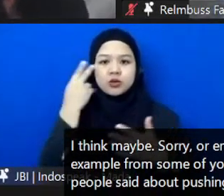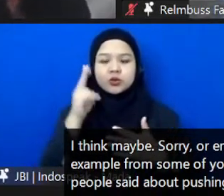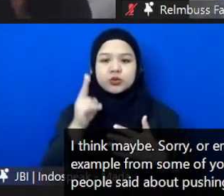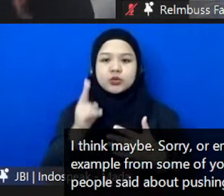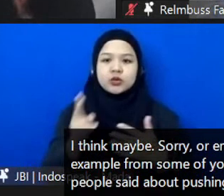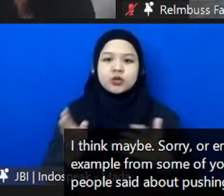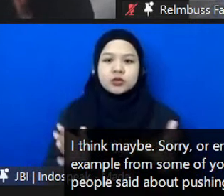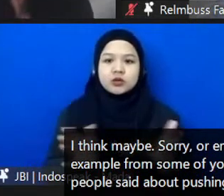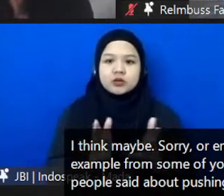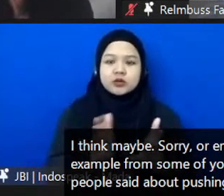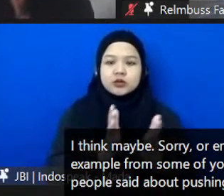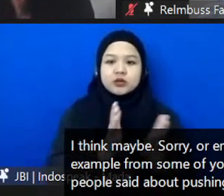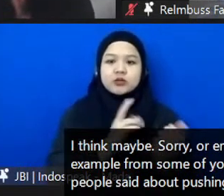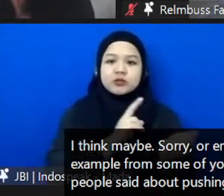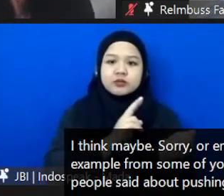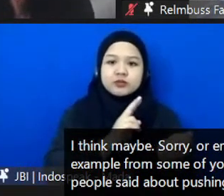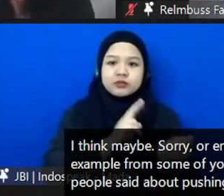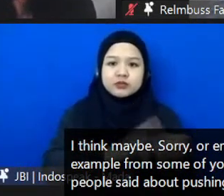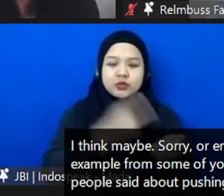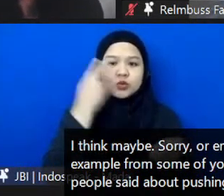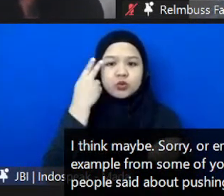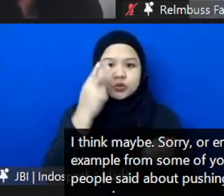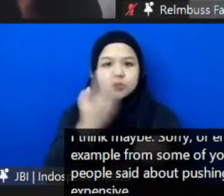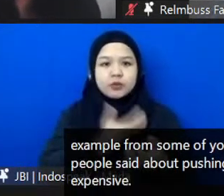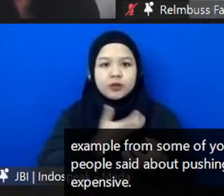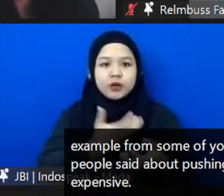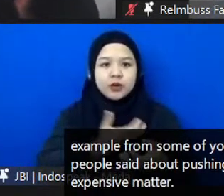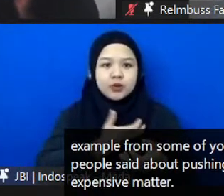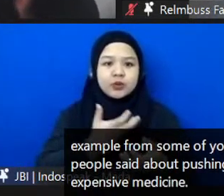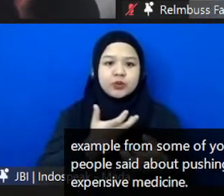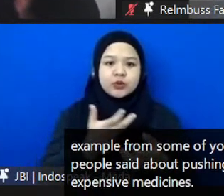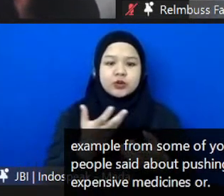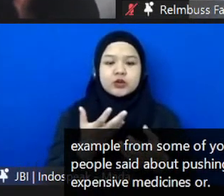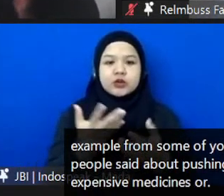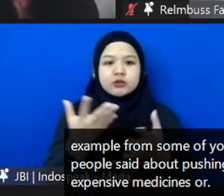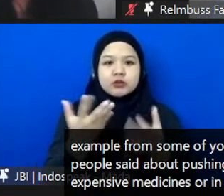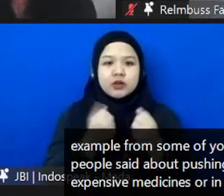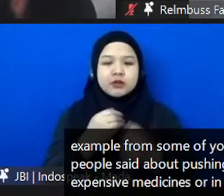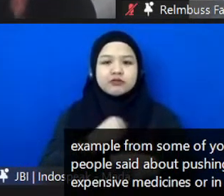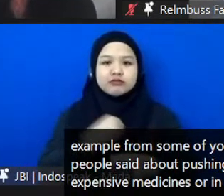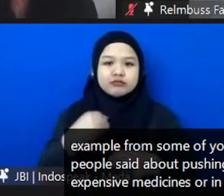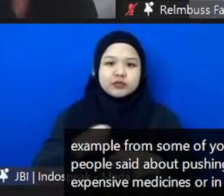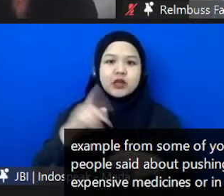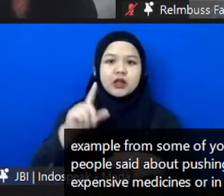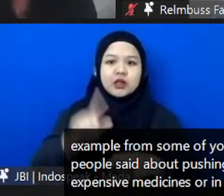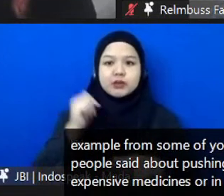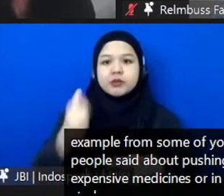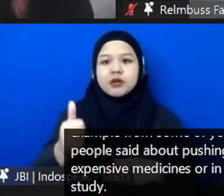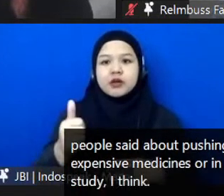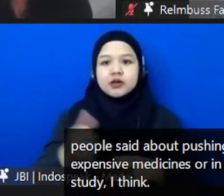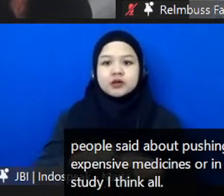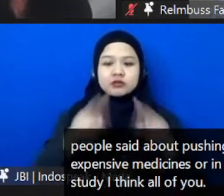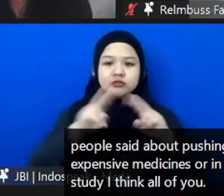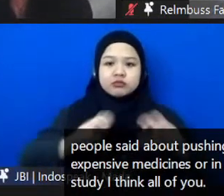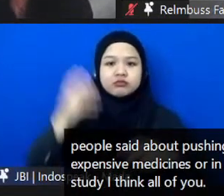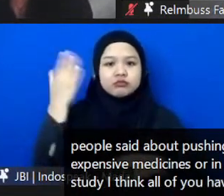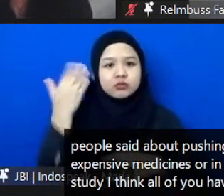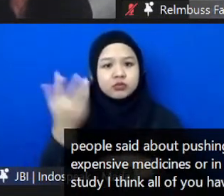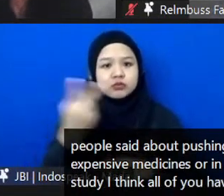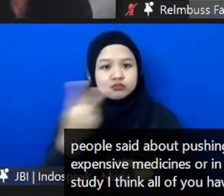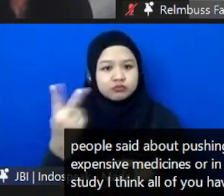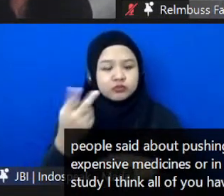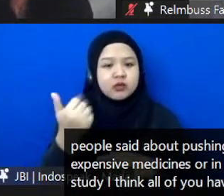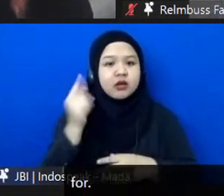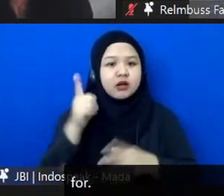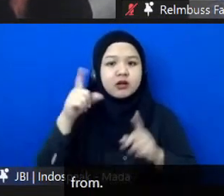clients towards more expensive medicines, or in fact, Amalia, from your earlier study. I think all of you have data